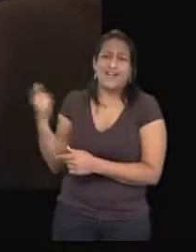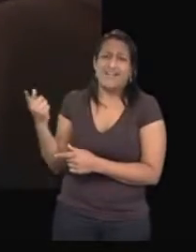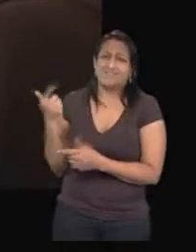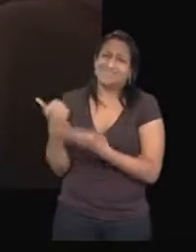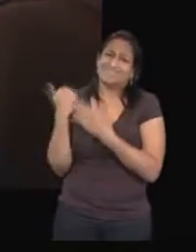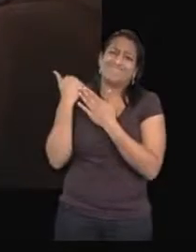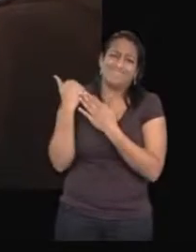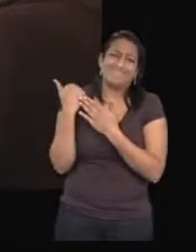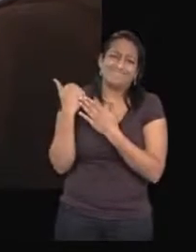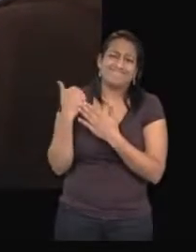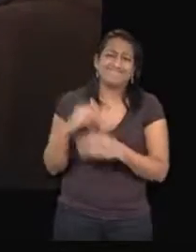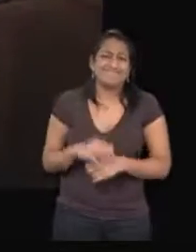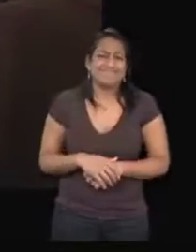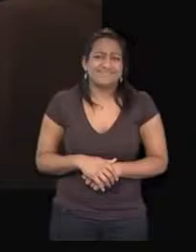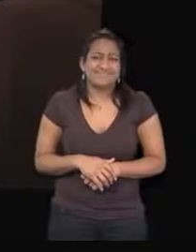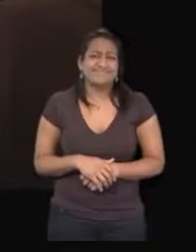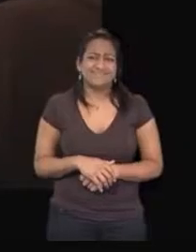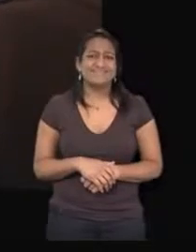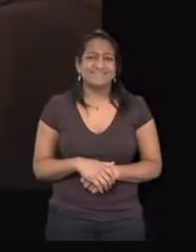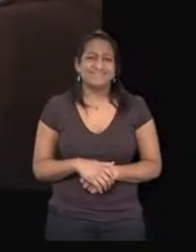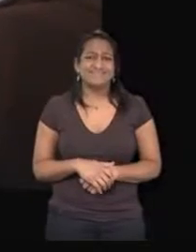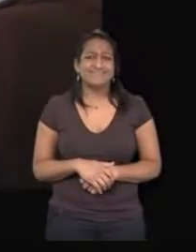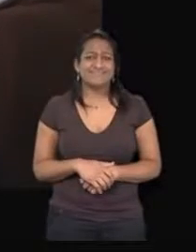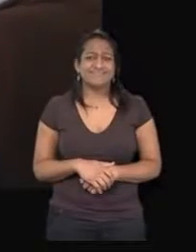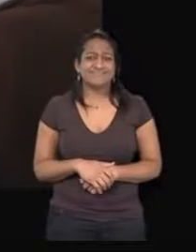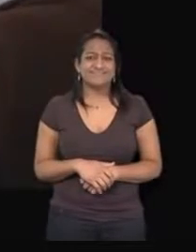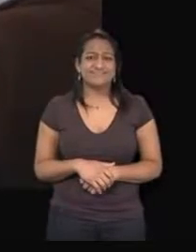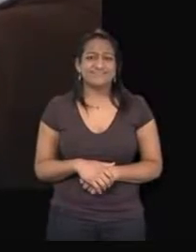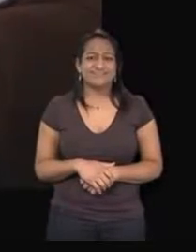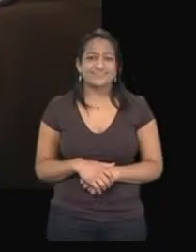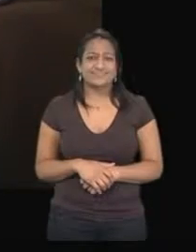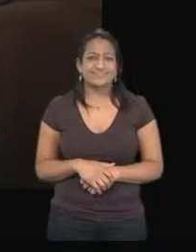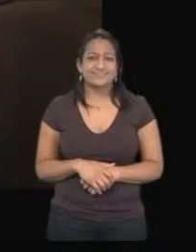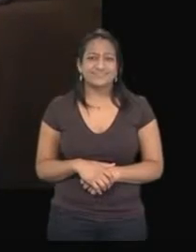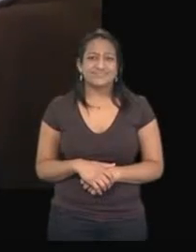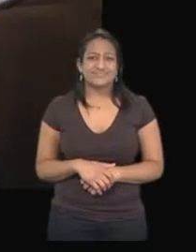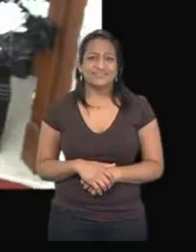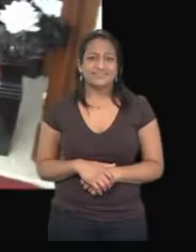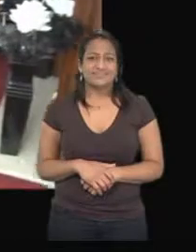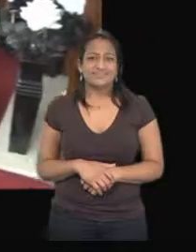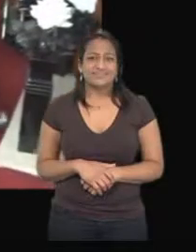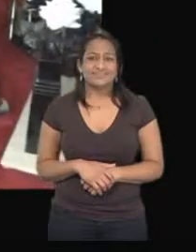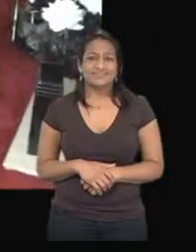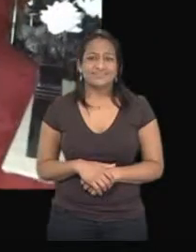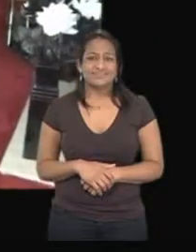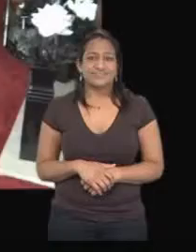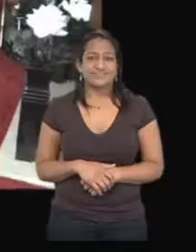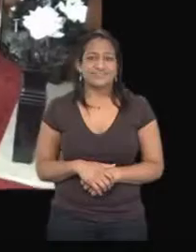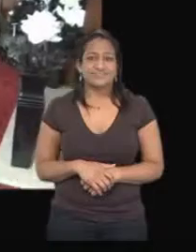it's helped us in so many ways, but it's all thanks to our doctor that we've got, I think.